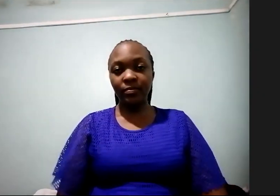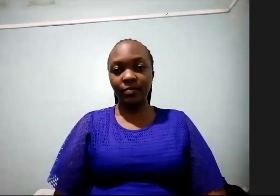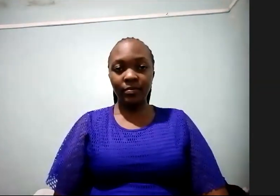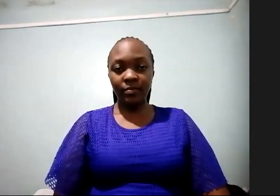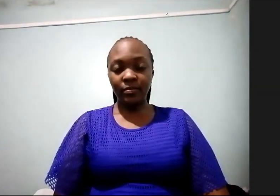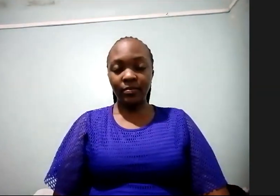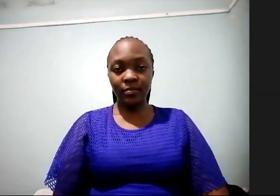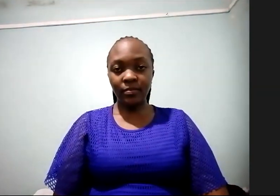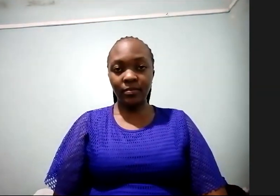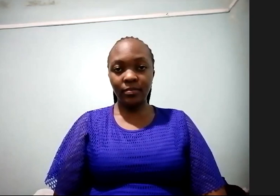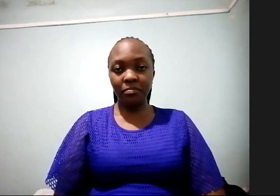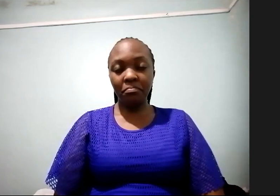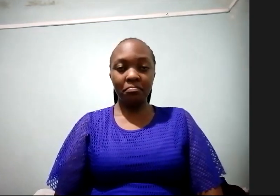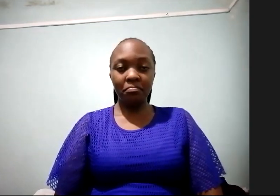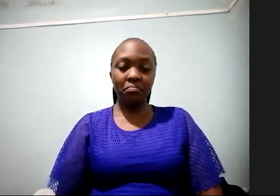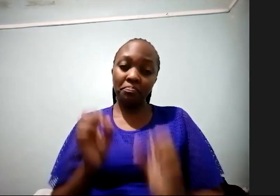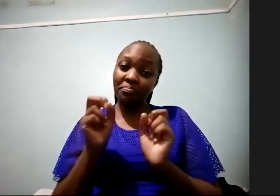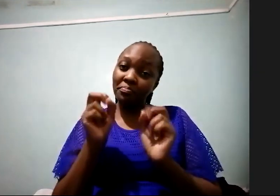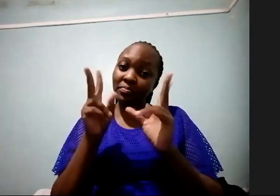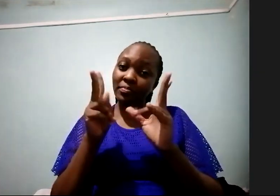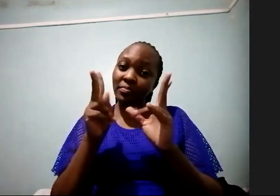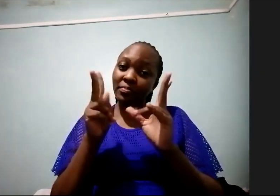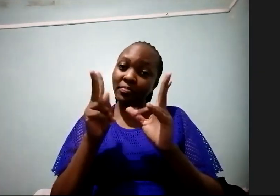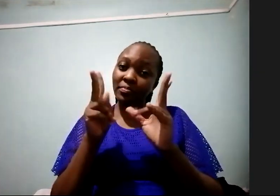Okay, if not, now I have the leeway